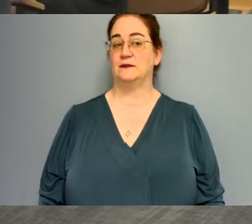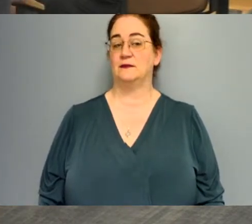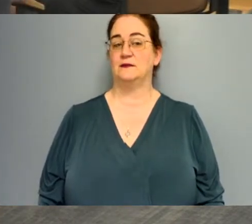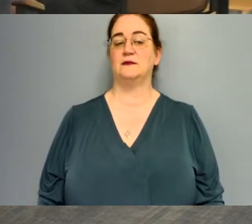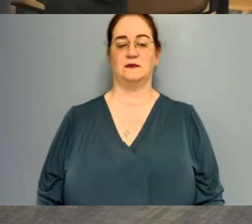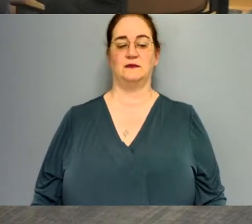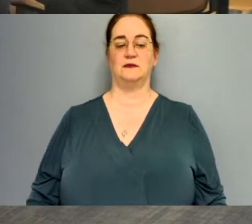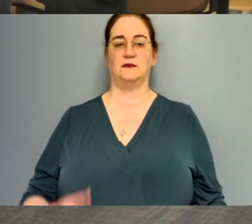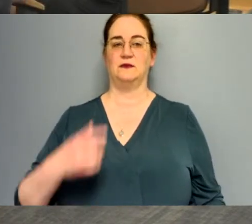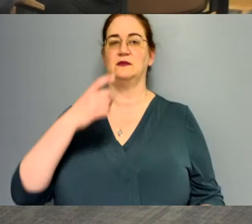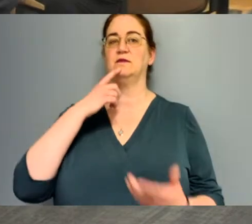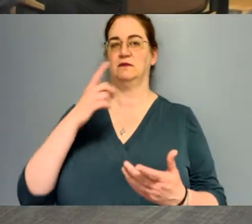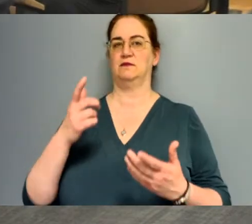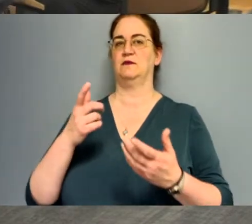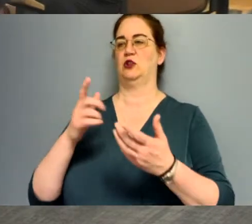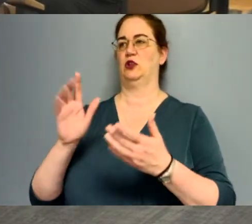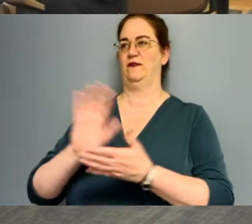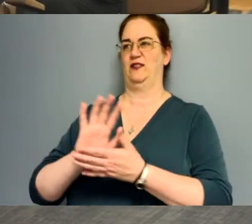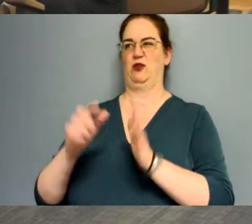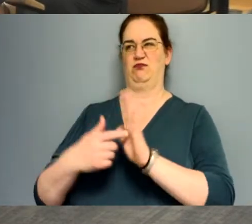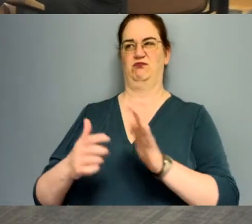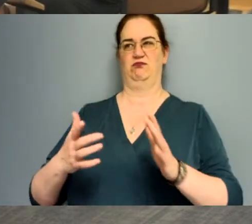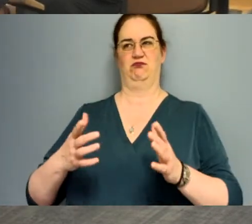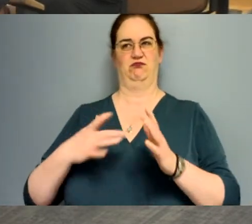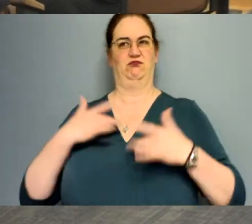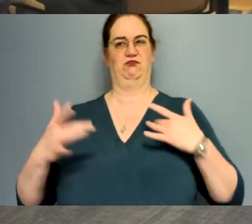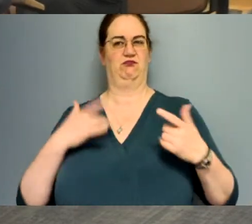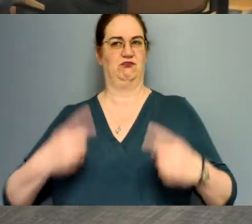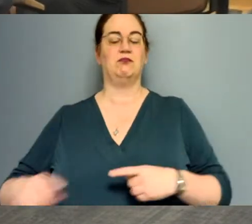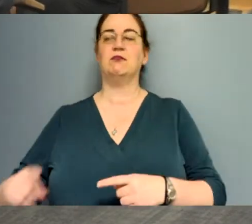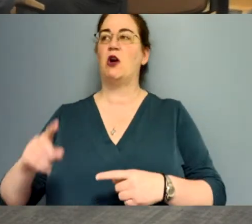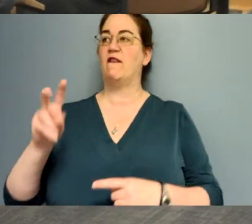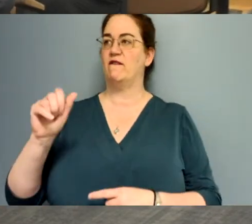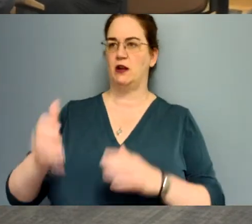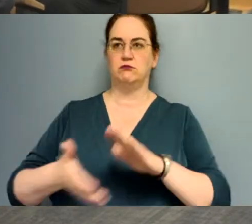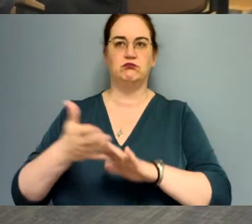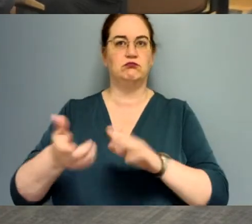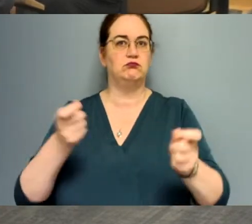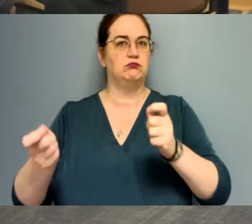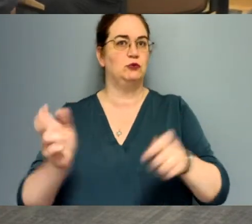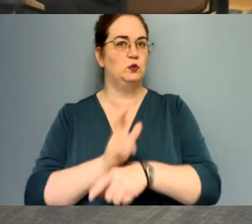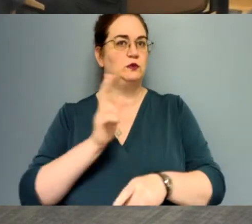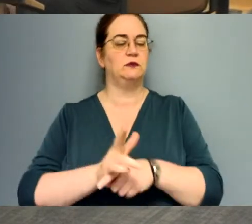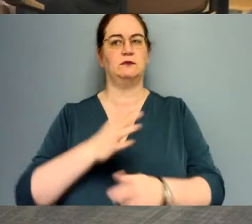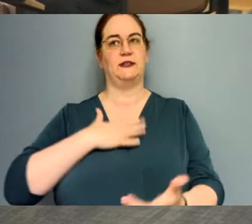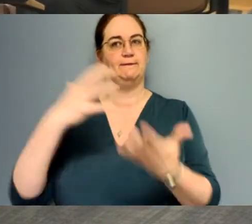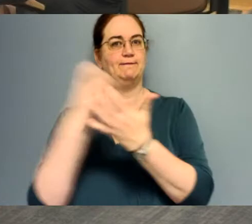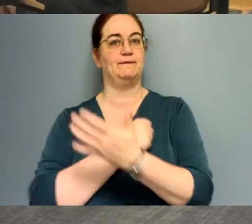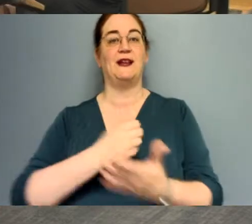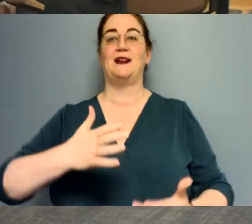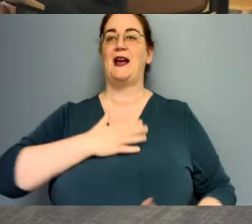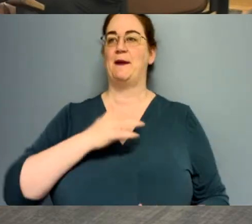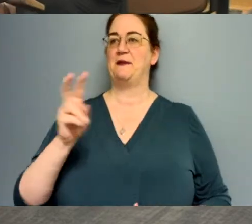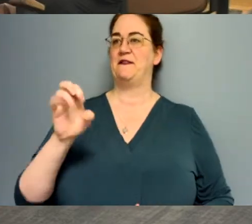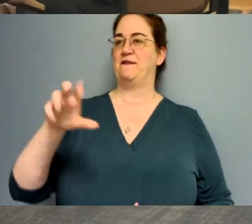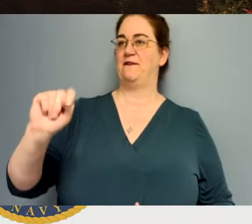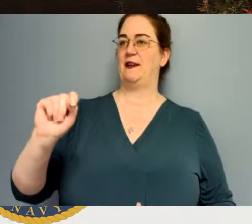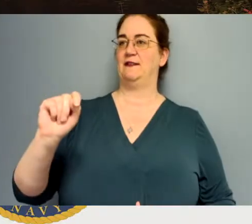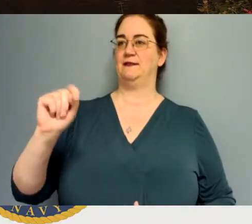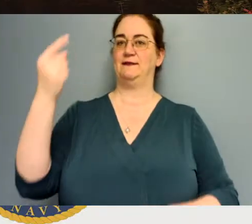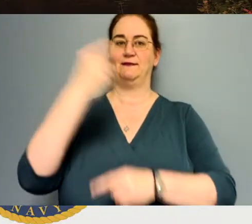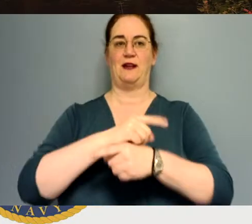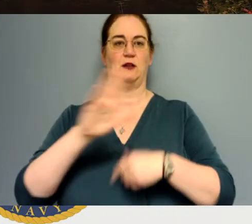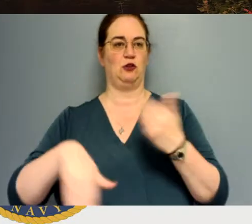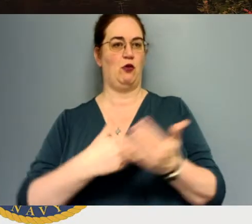Video. Thank you for your support with that. So again, our van is up and running. Please take advantage of it. And happy Veterans Day to all our veterans out there.